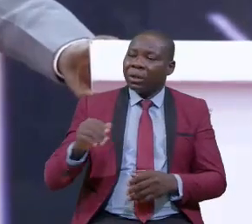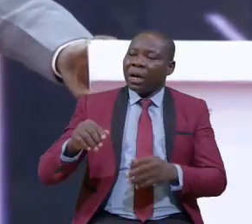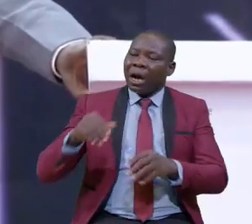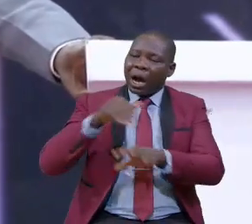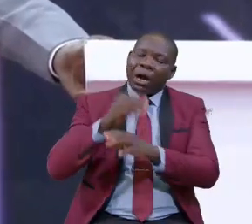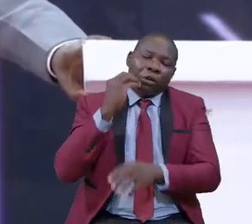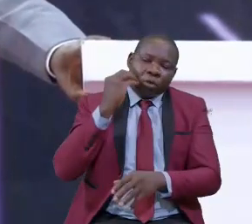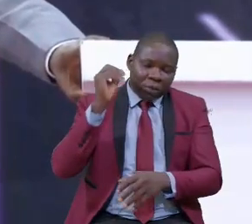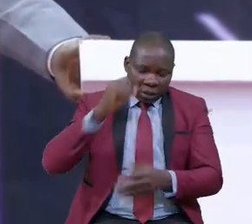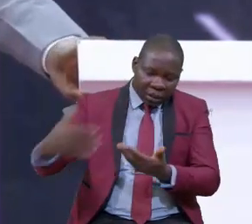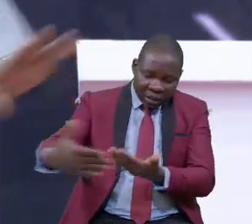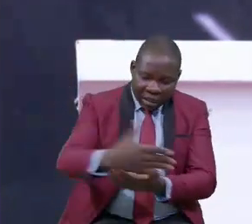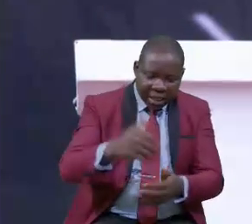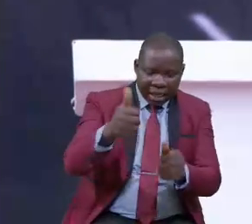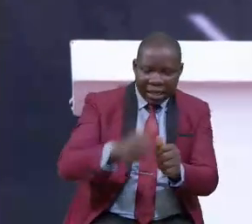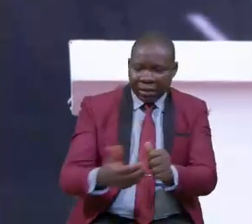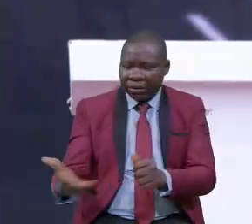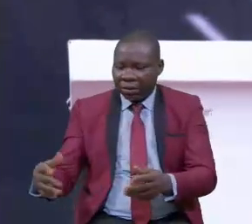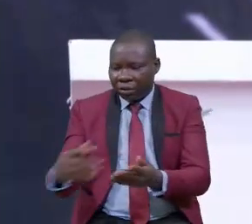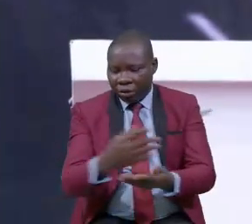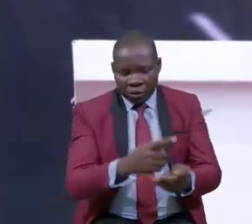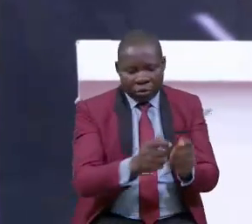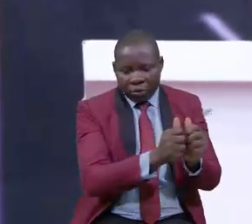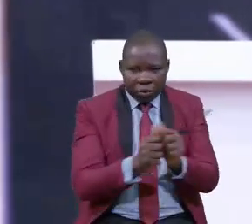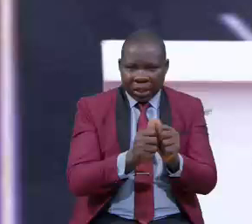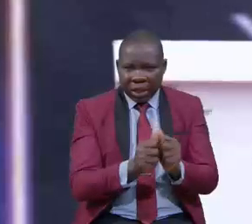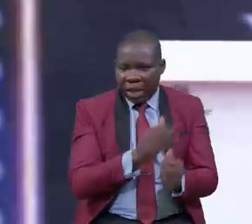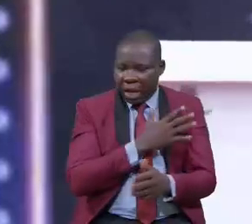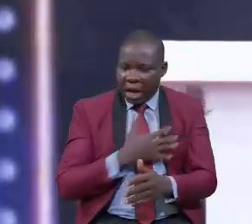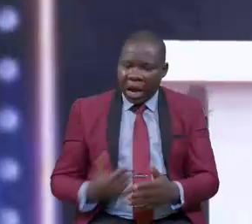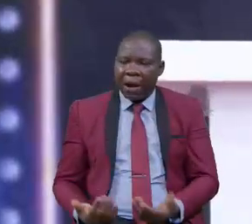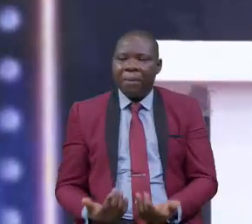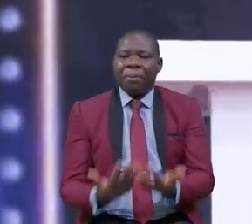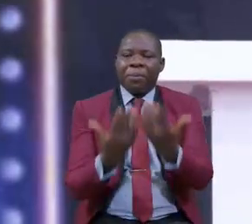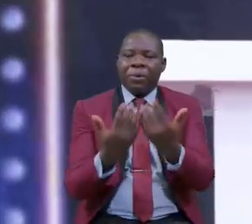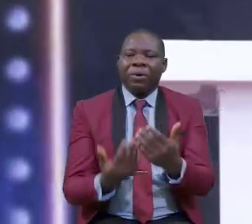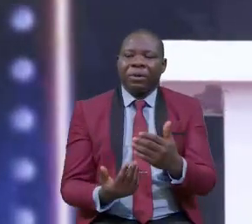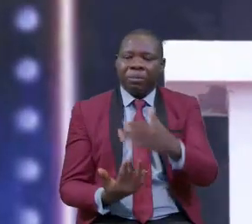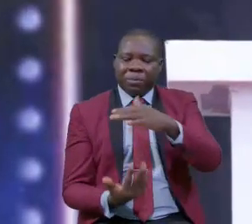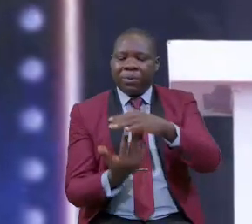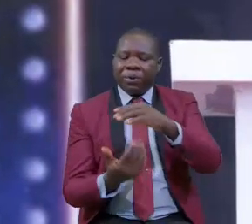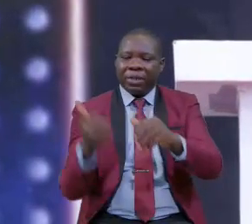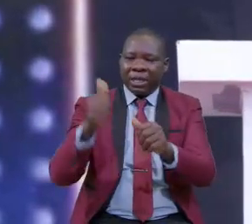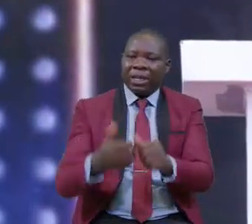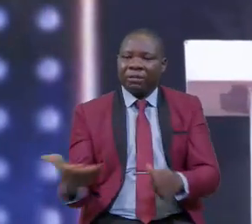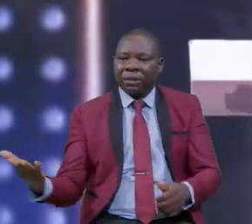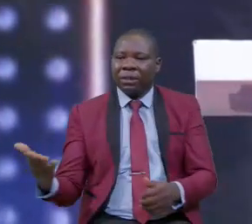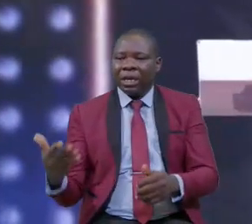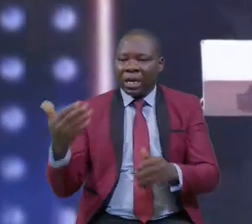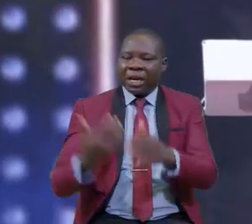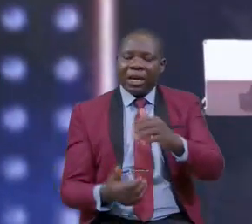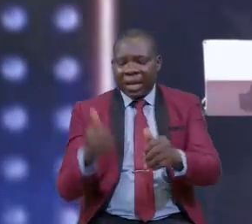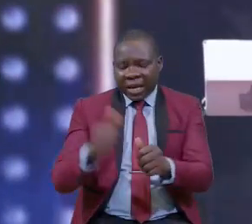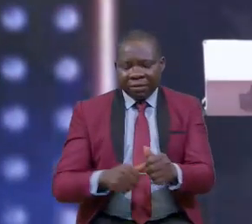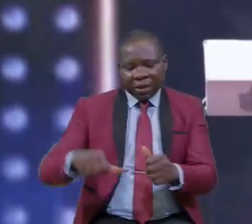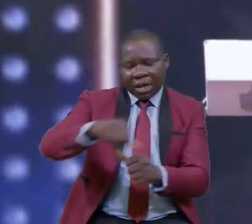you know, you call it here, and lighted it, burnt everything. Every association with any